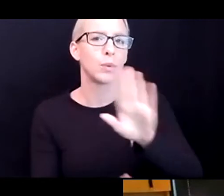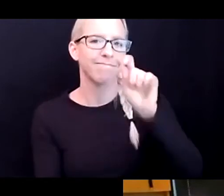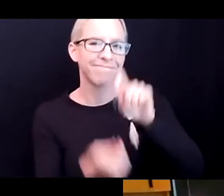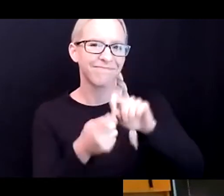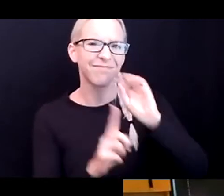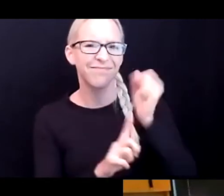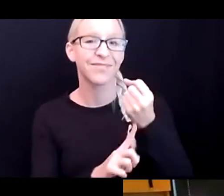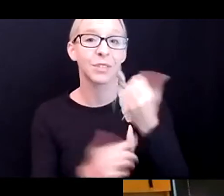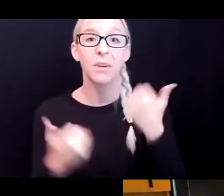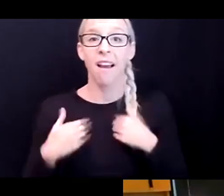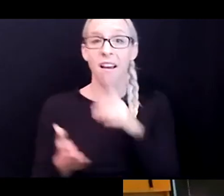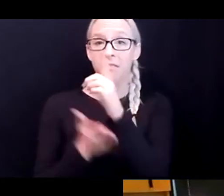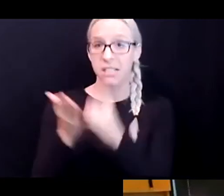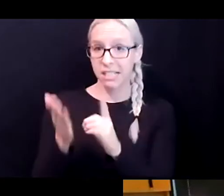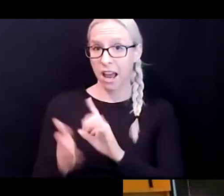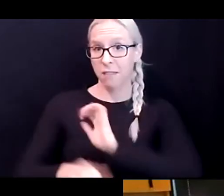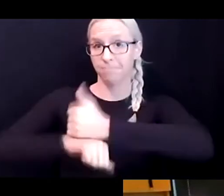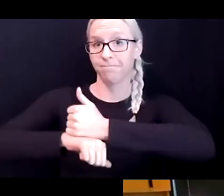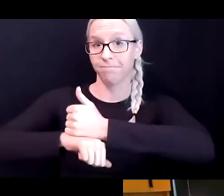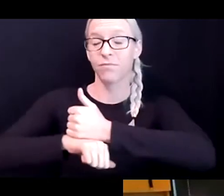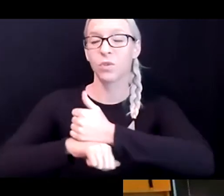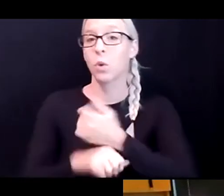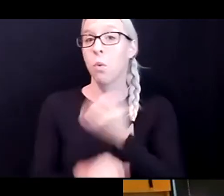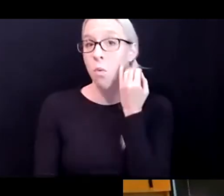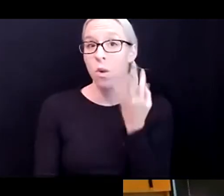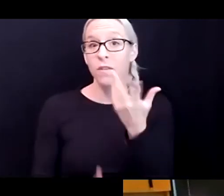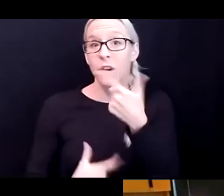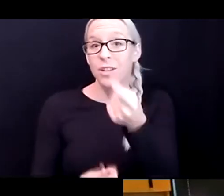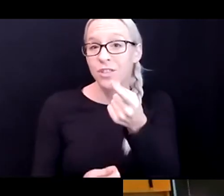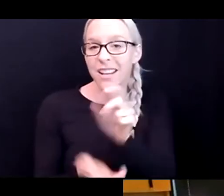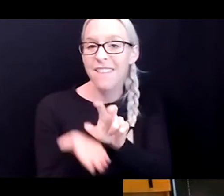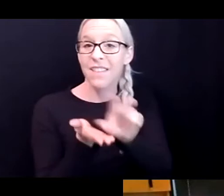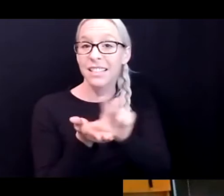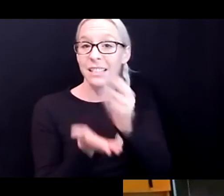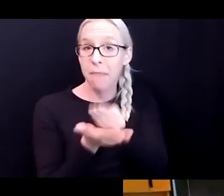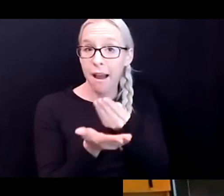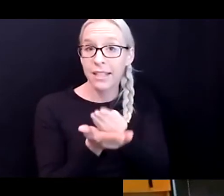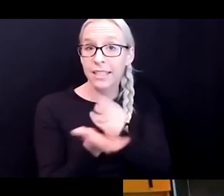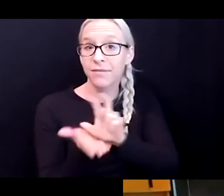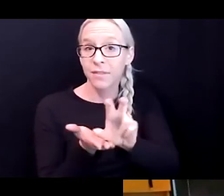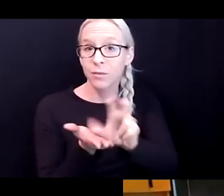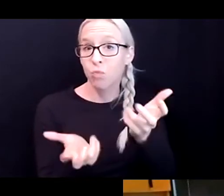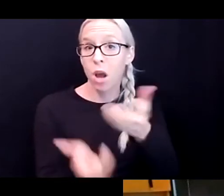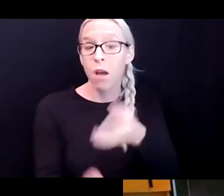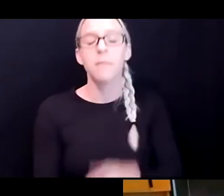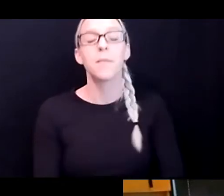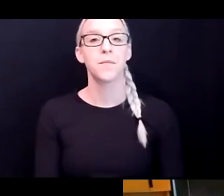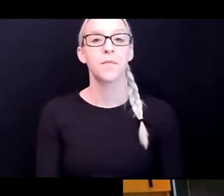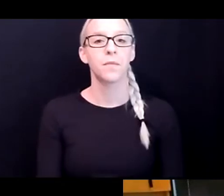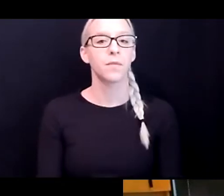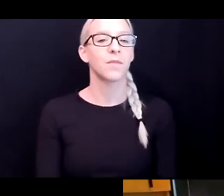pre-designed portfolios. So those that are interested in actually investing their funds. So, Jen and Katherine, I'm not going to ask